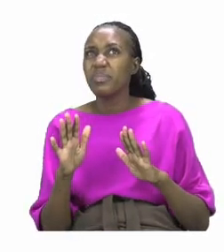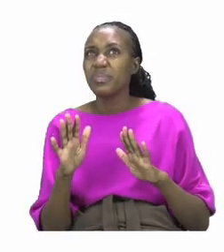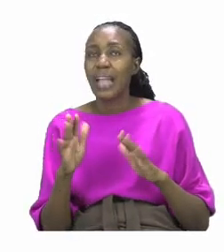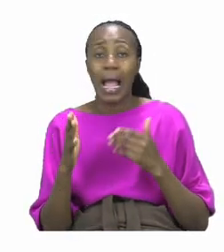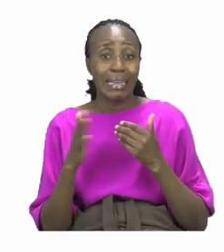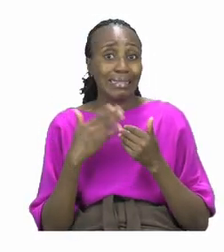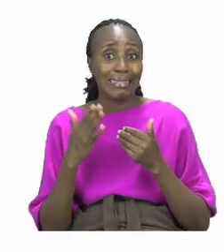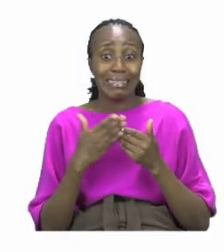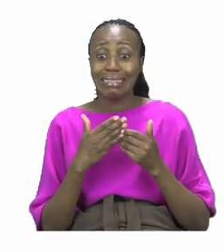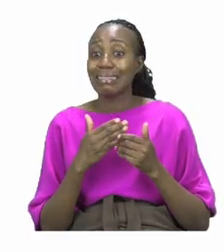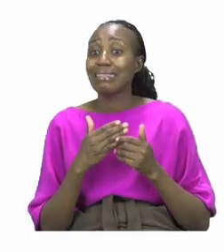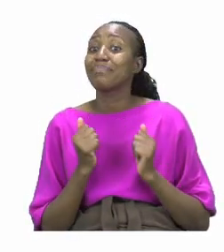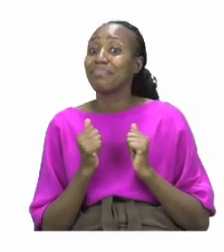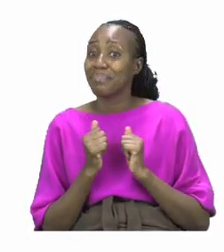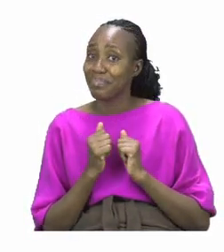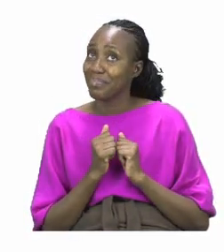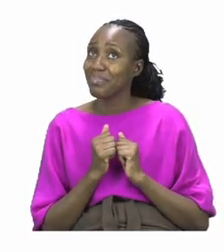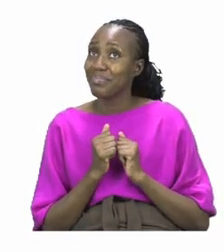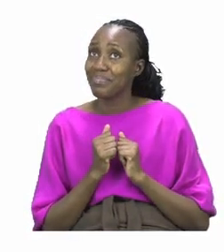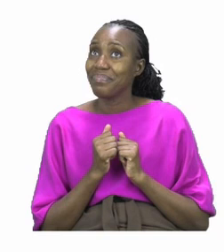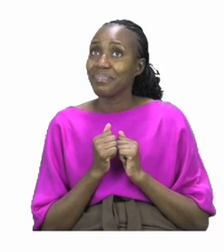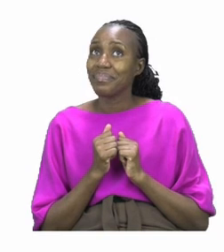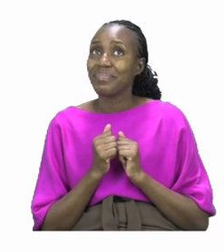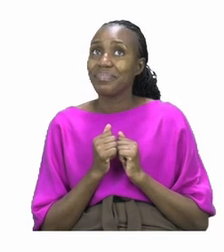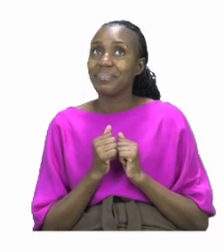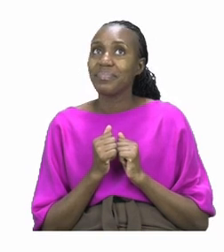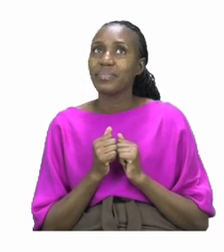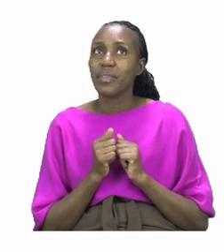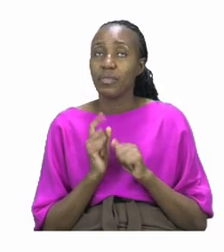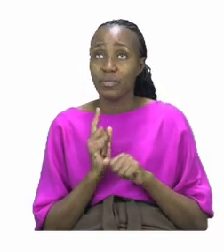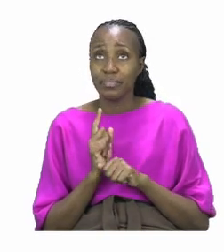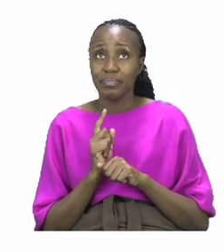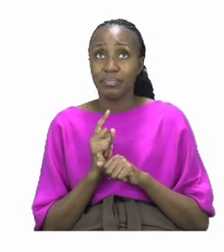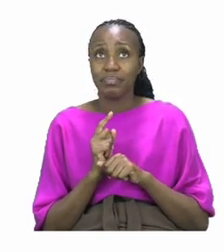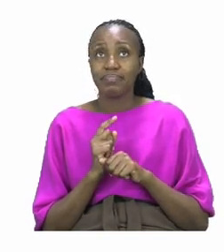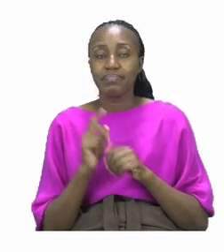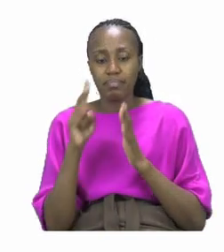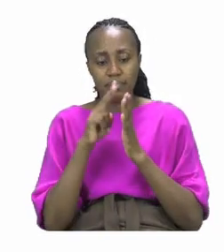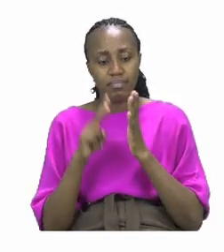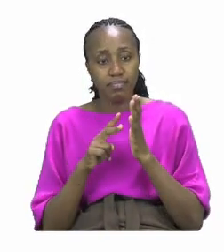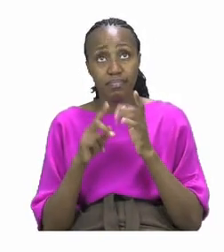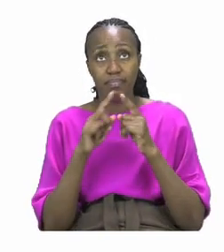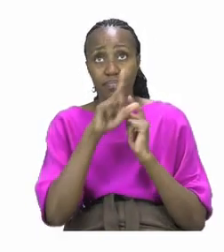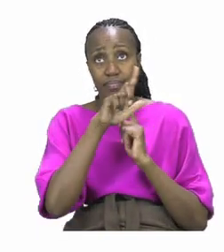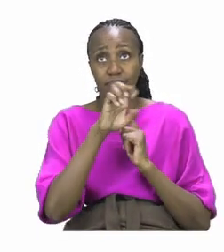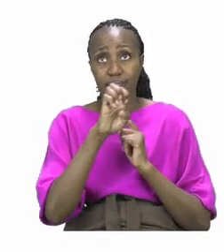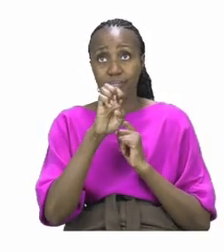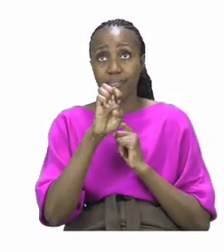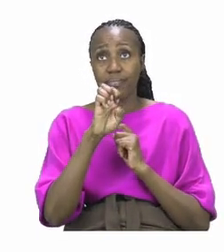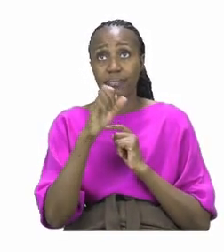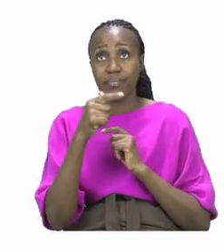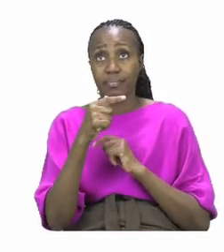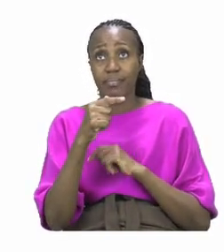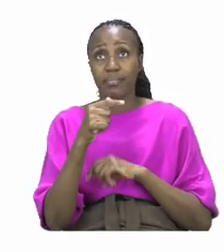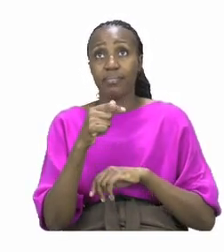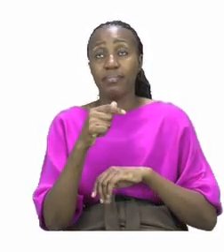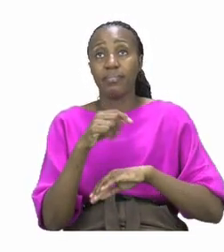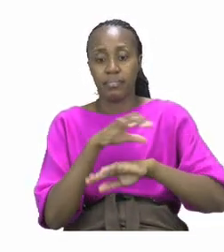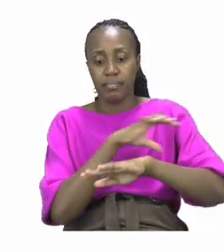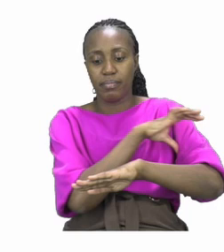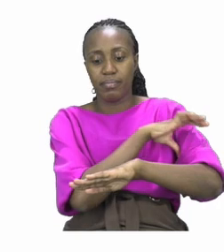very easy. Before we begin, let's read the words. We have the words leg,